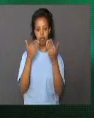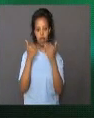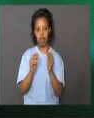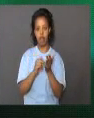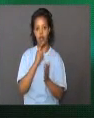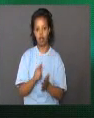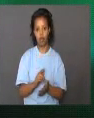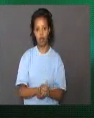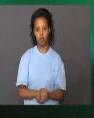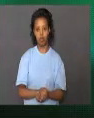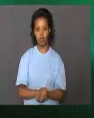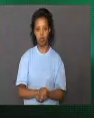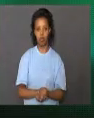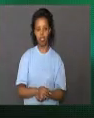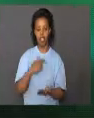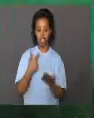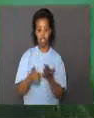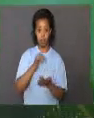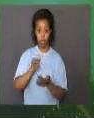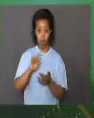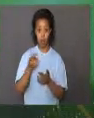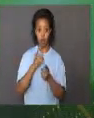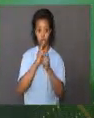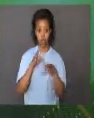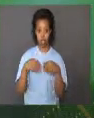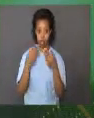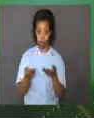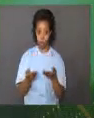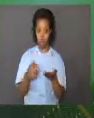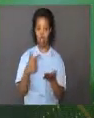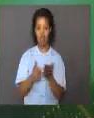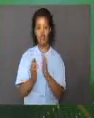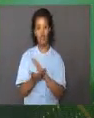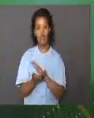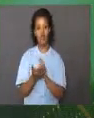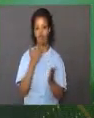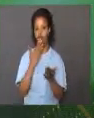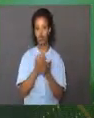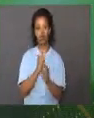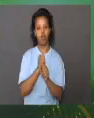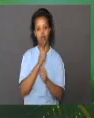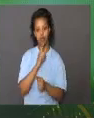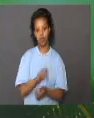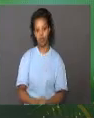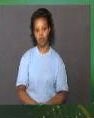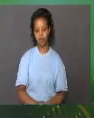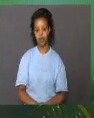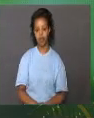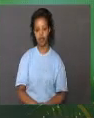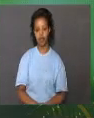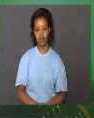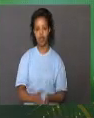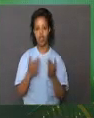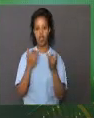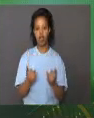you write down the same answers? If so, great work.